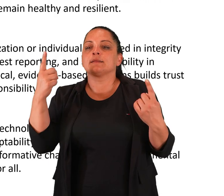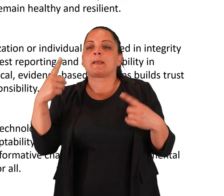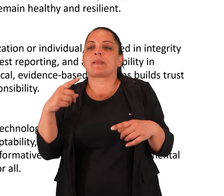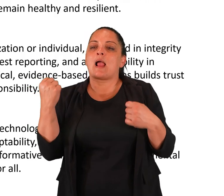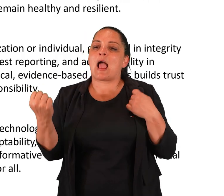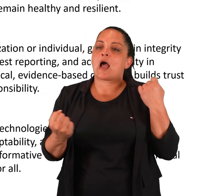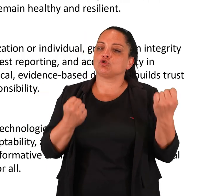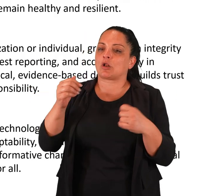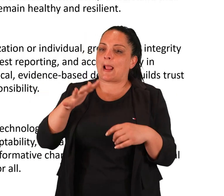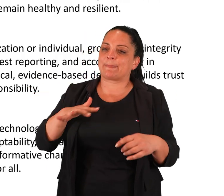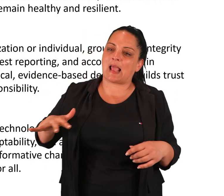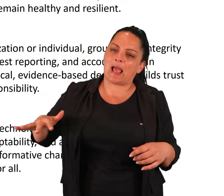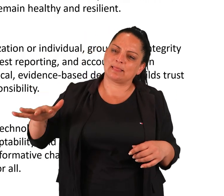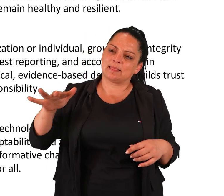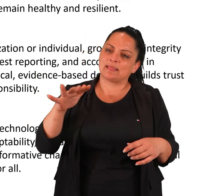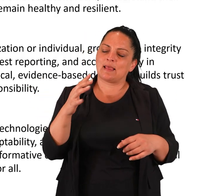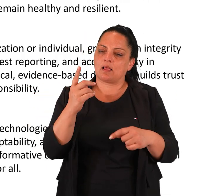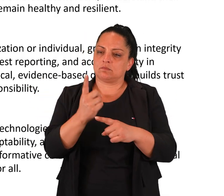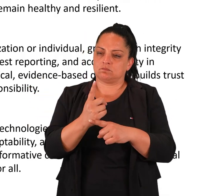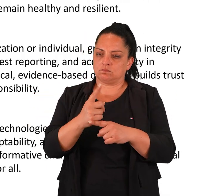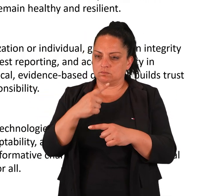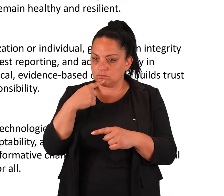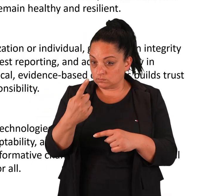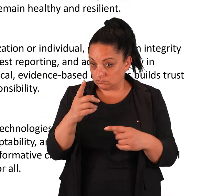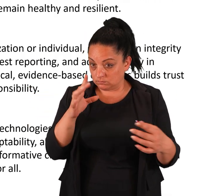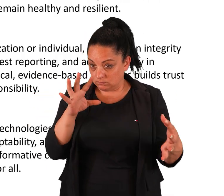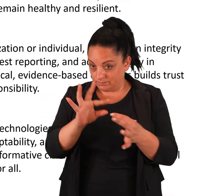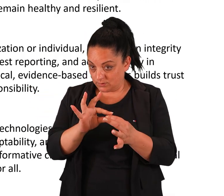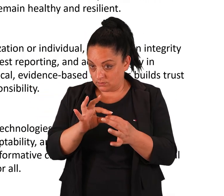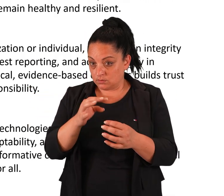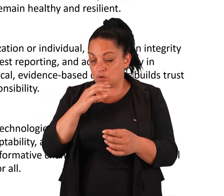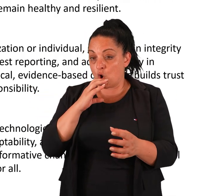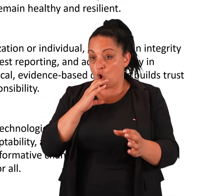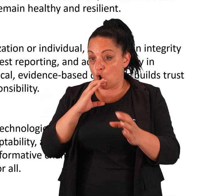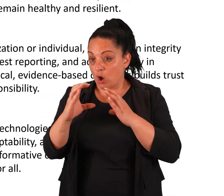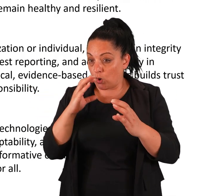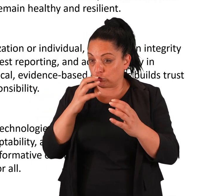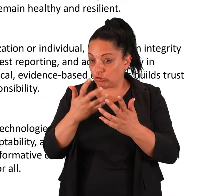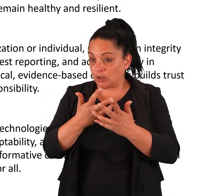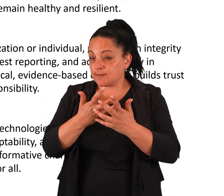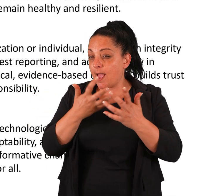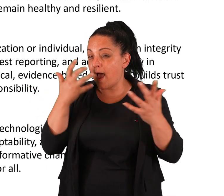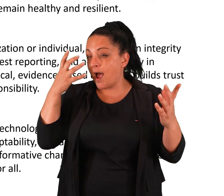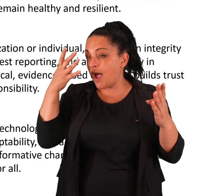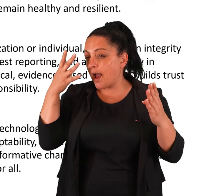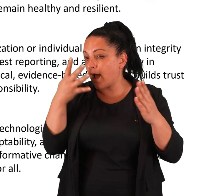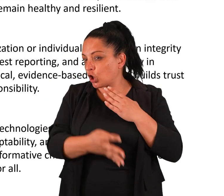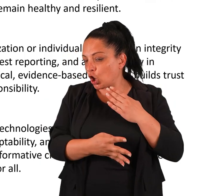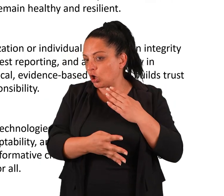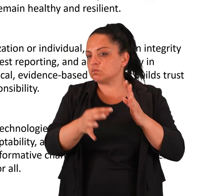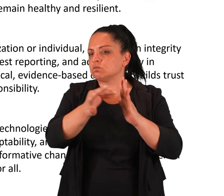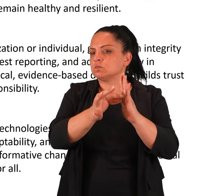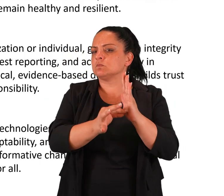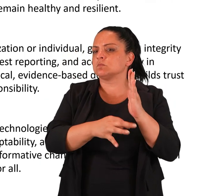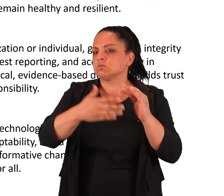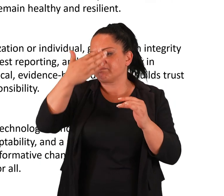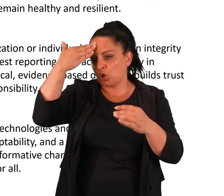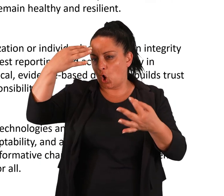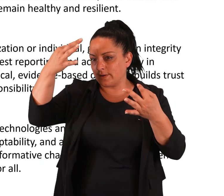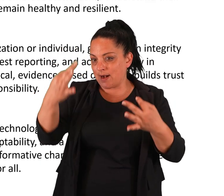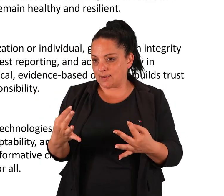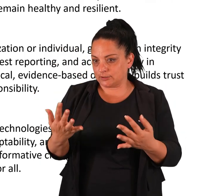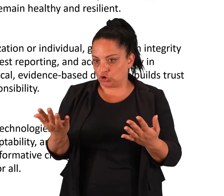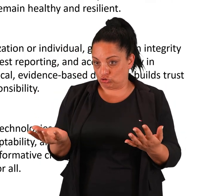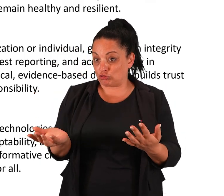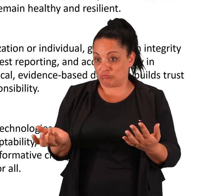reflect stated values. And this requires transparent communication and honest reporting to avoid this mentioned greenwashing, which